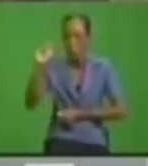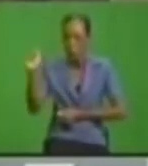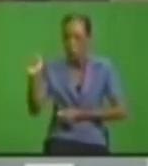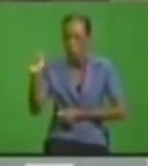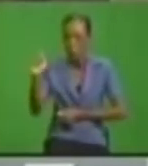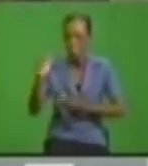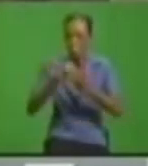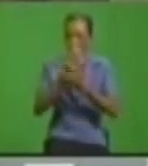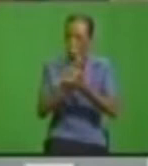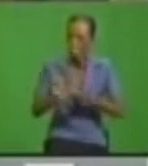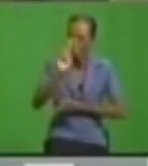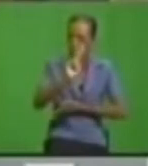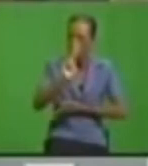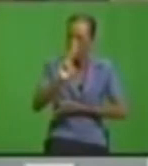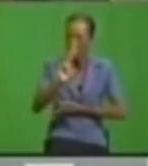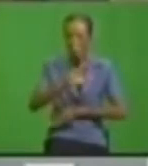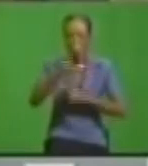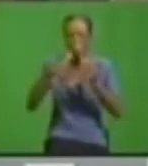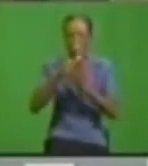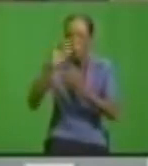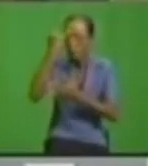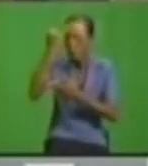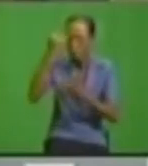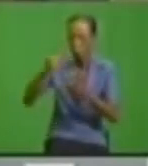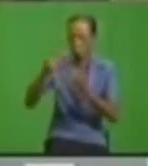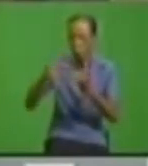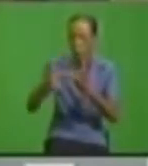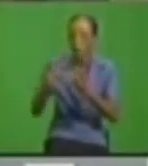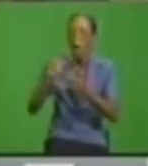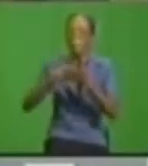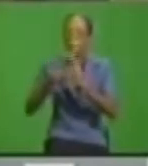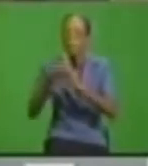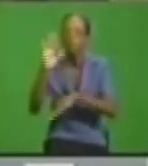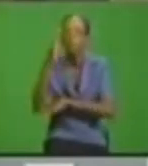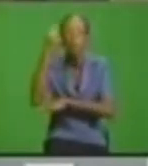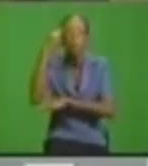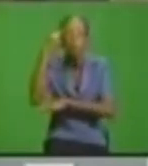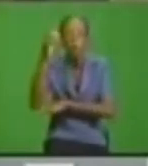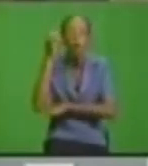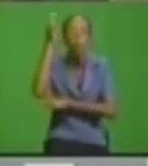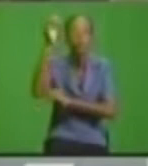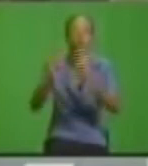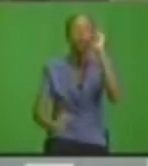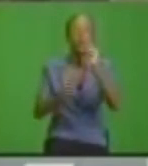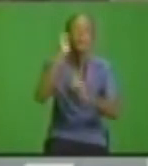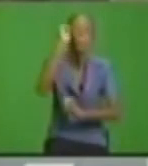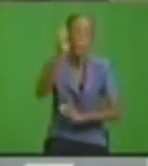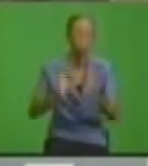Tobago were his brain children and trees that he planted to secure the future of Trinidad and